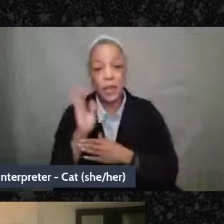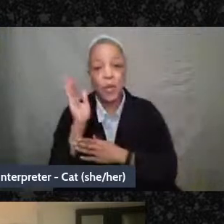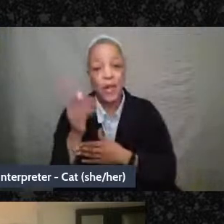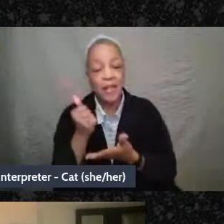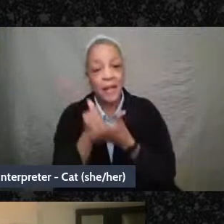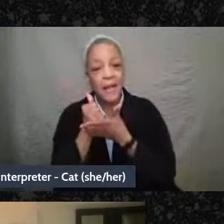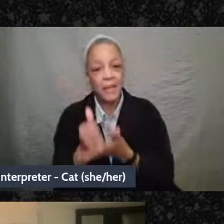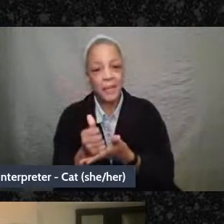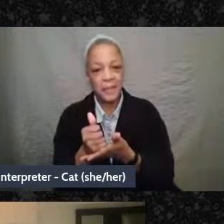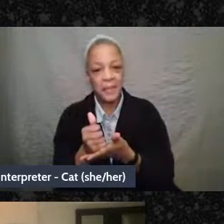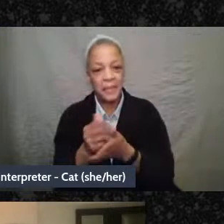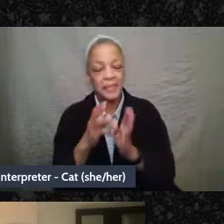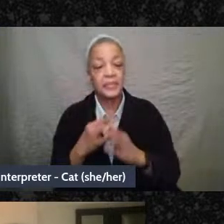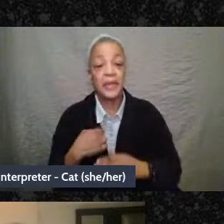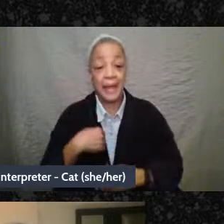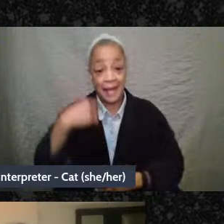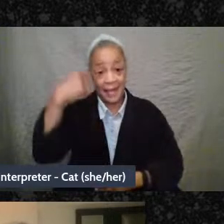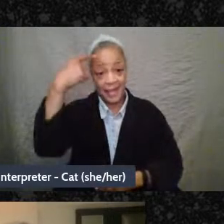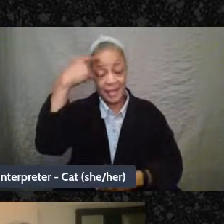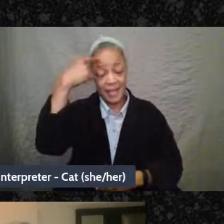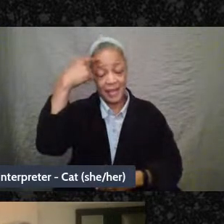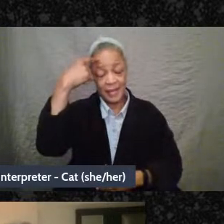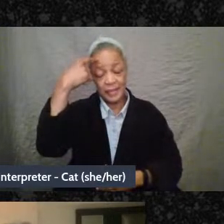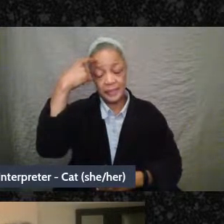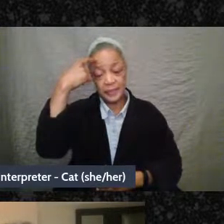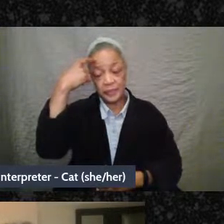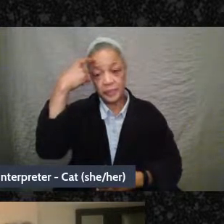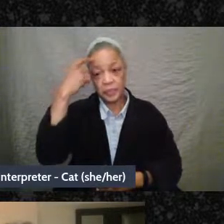that will. So I think